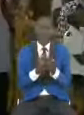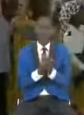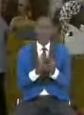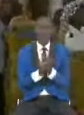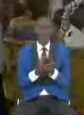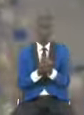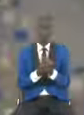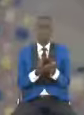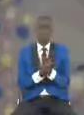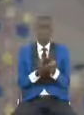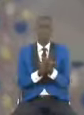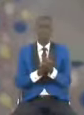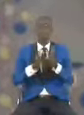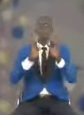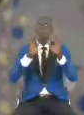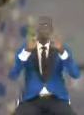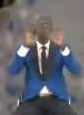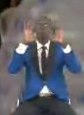Miracle.